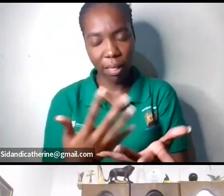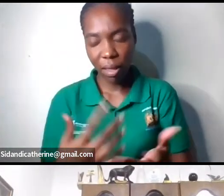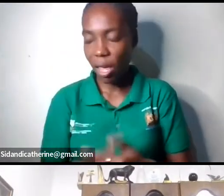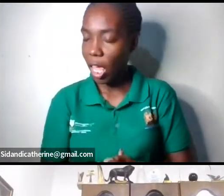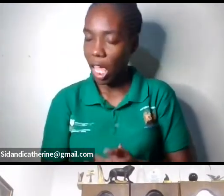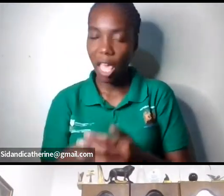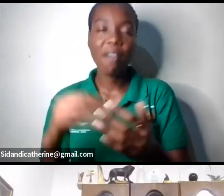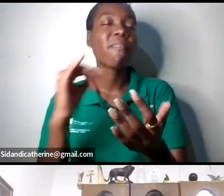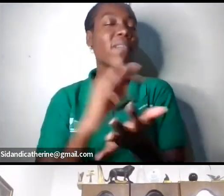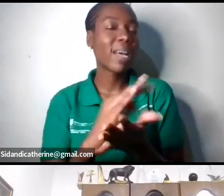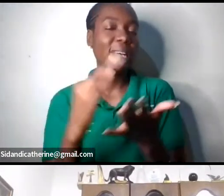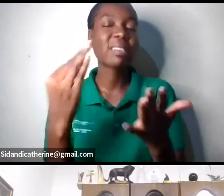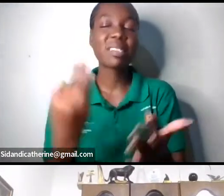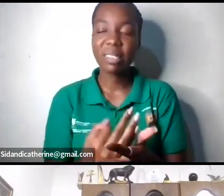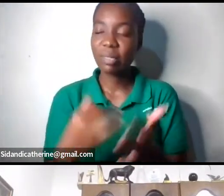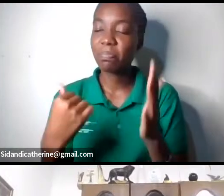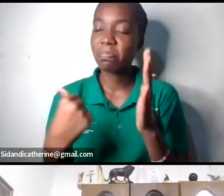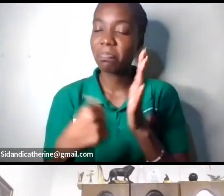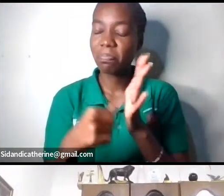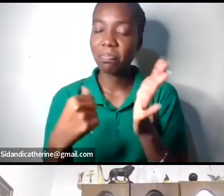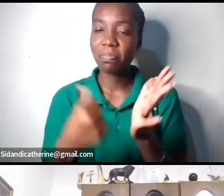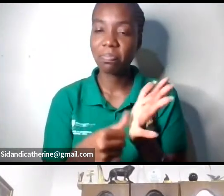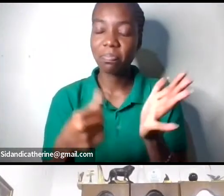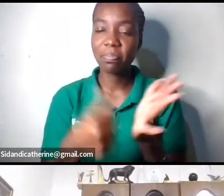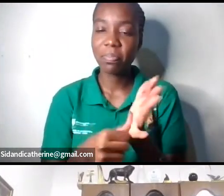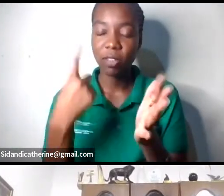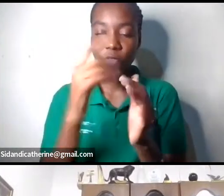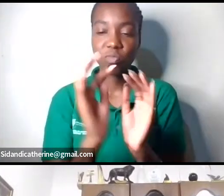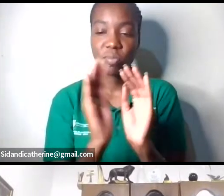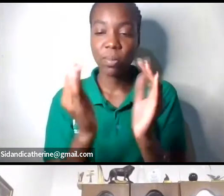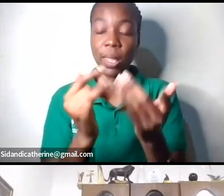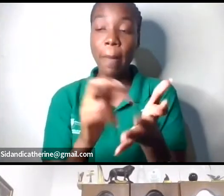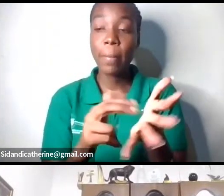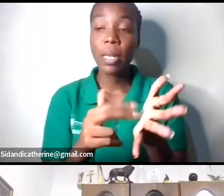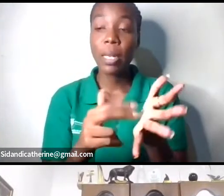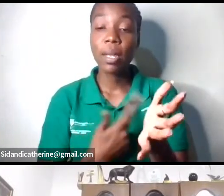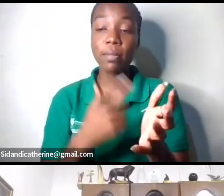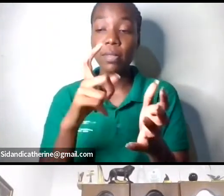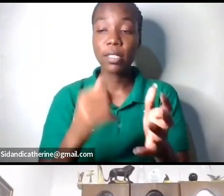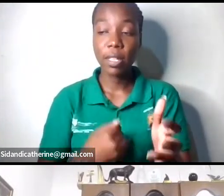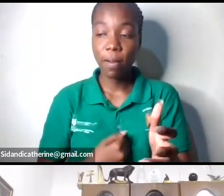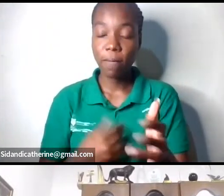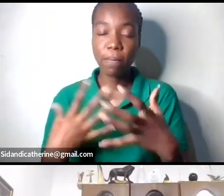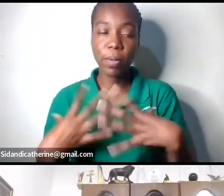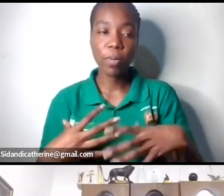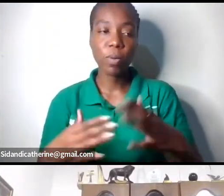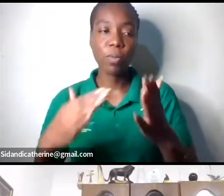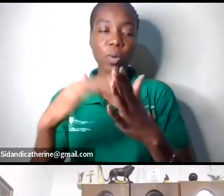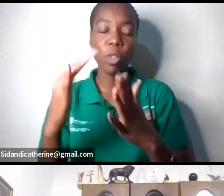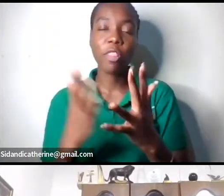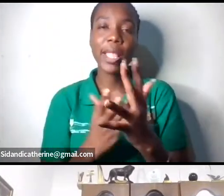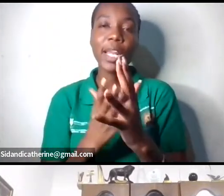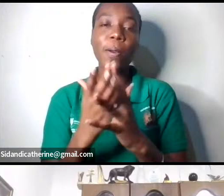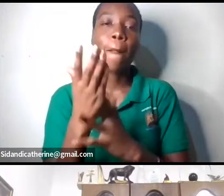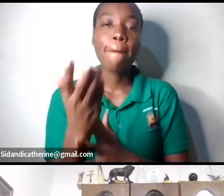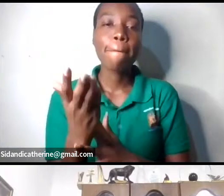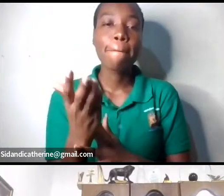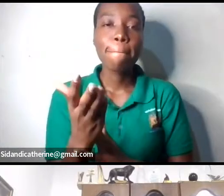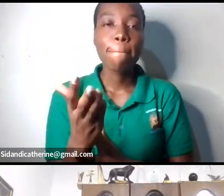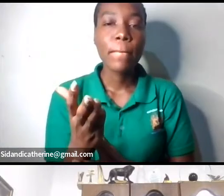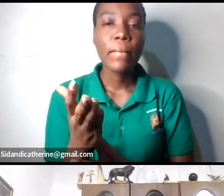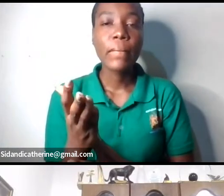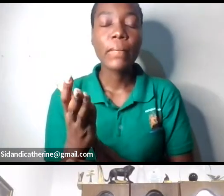issue on our continent. There needs to be more investments through they would call the